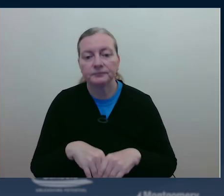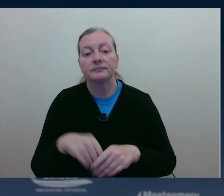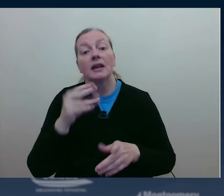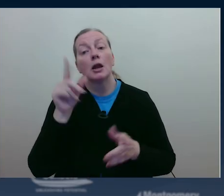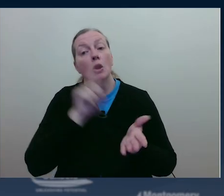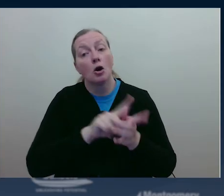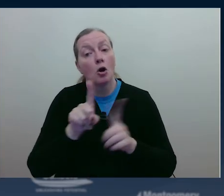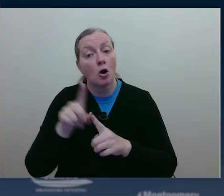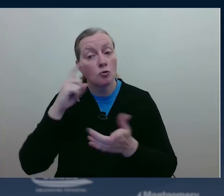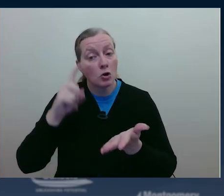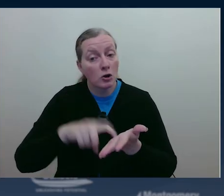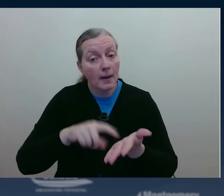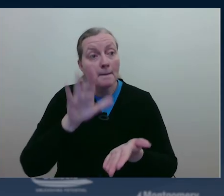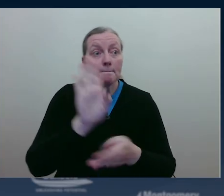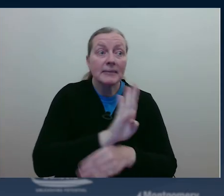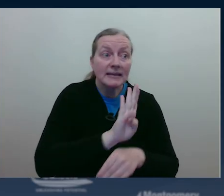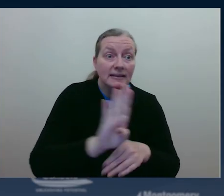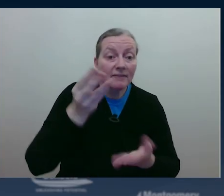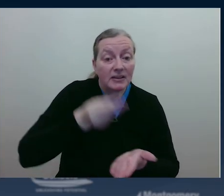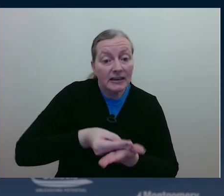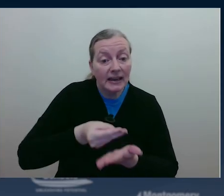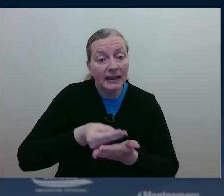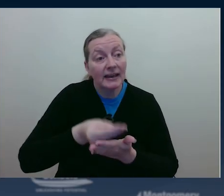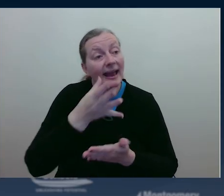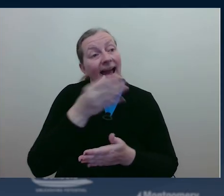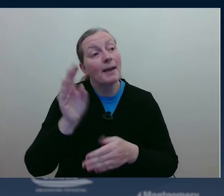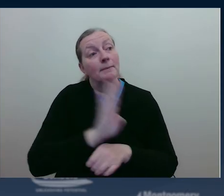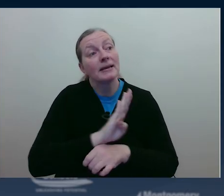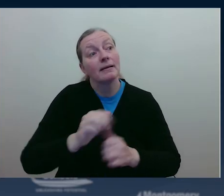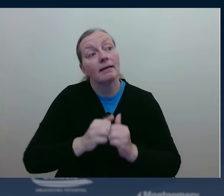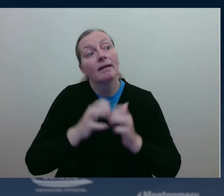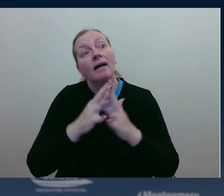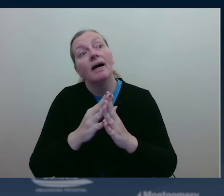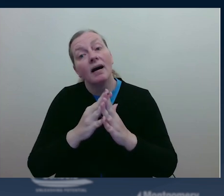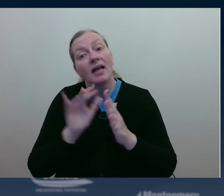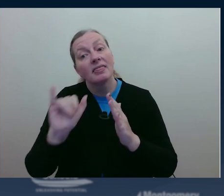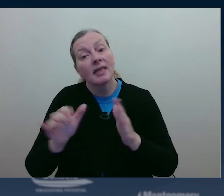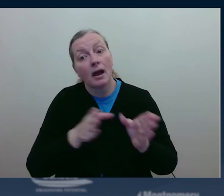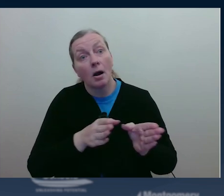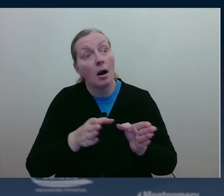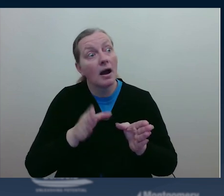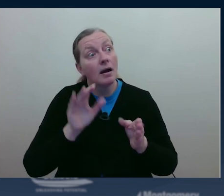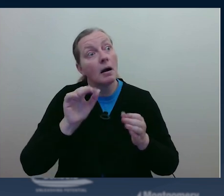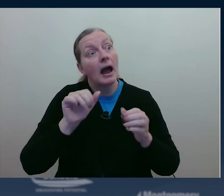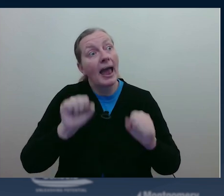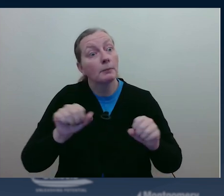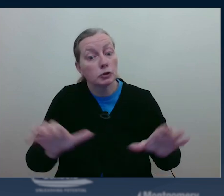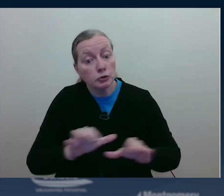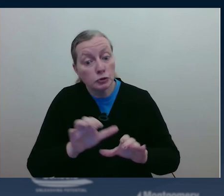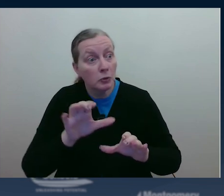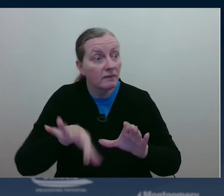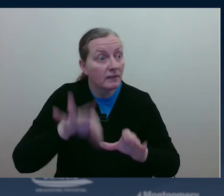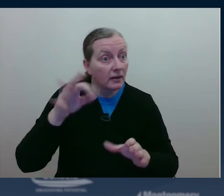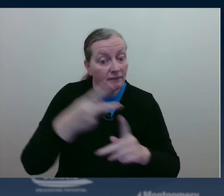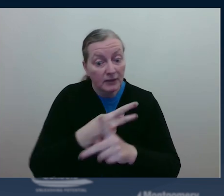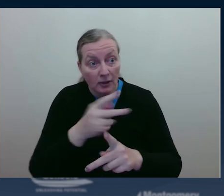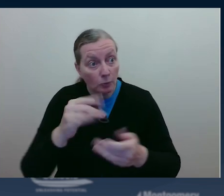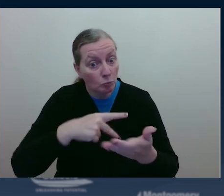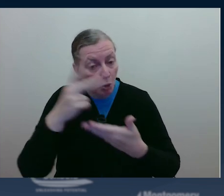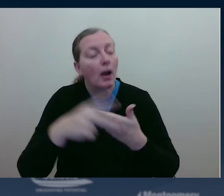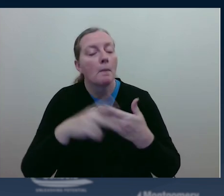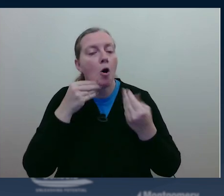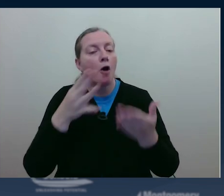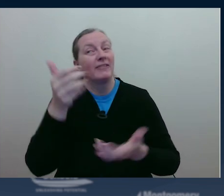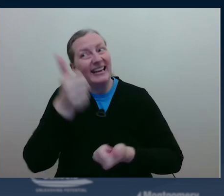and entrepreneurship pathways be offered at every high school. So let's take a moment and hear a little bit from our